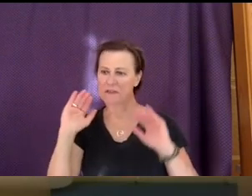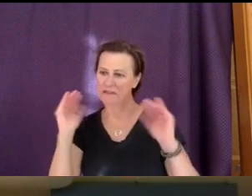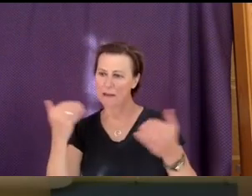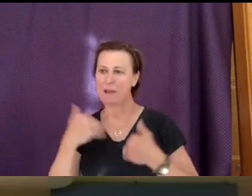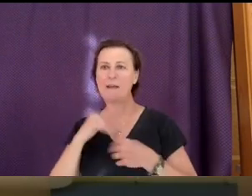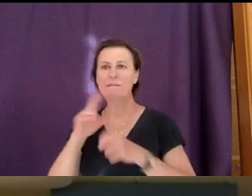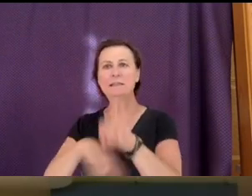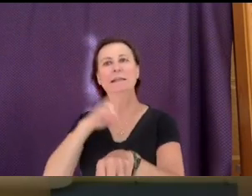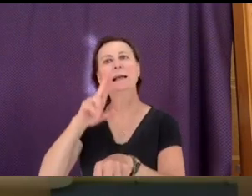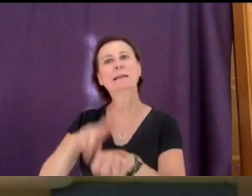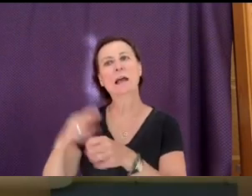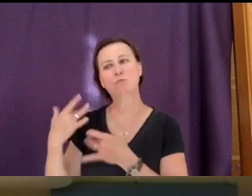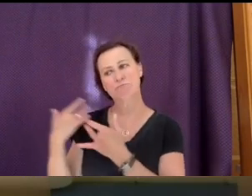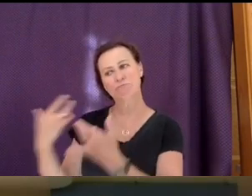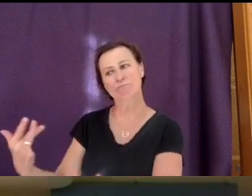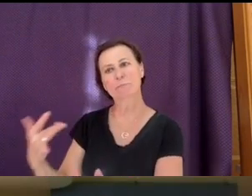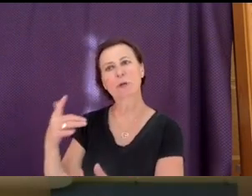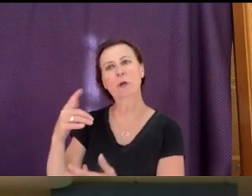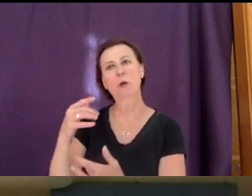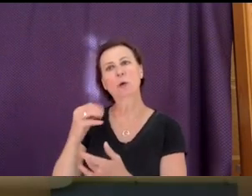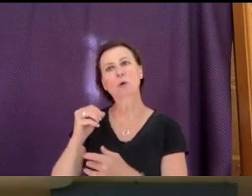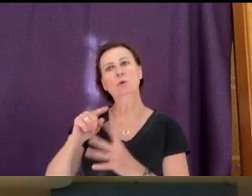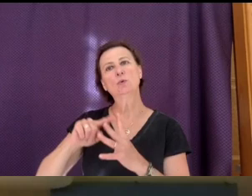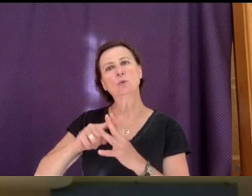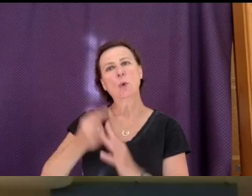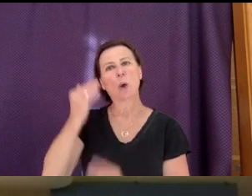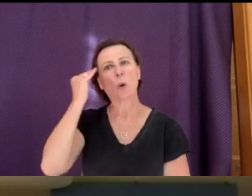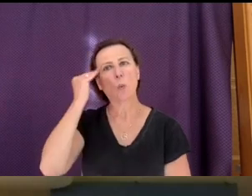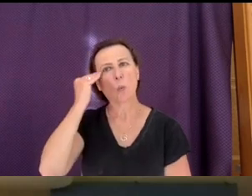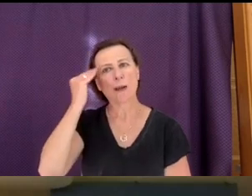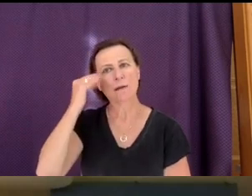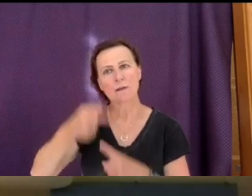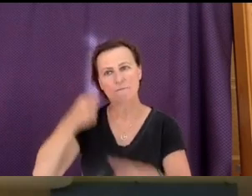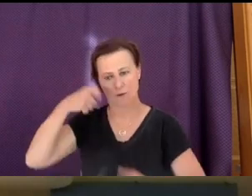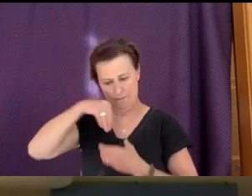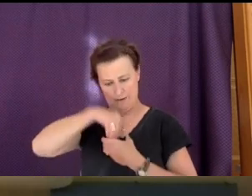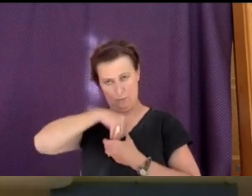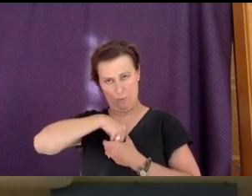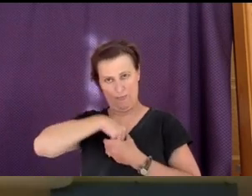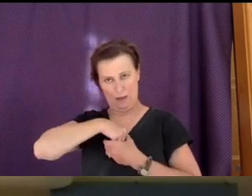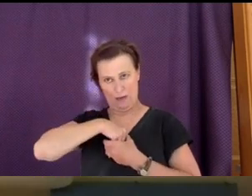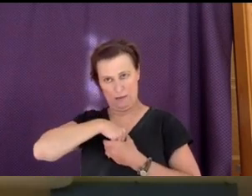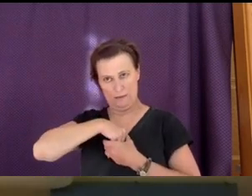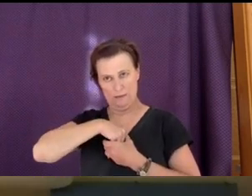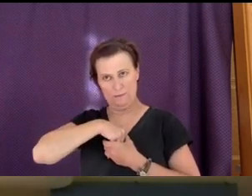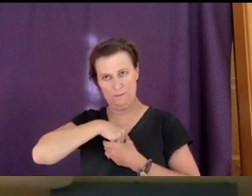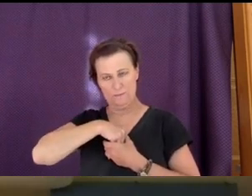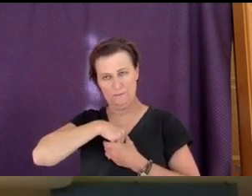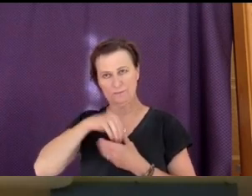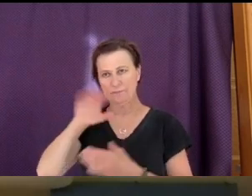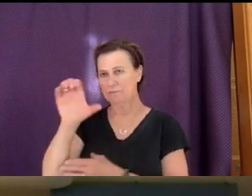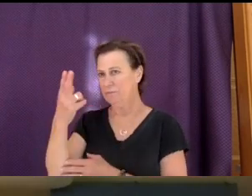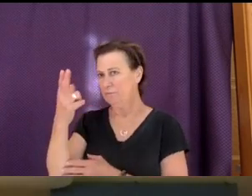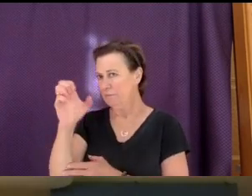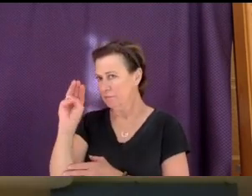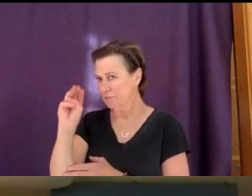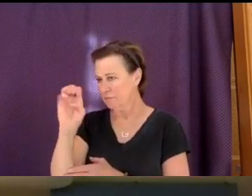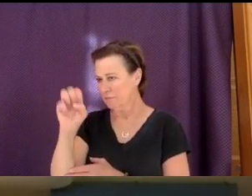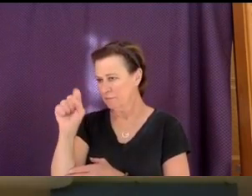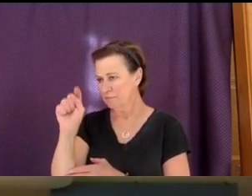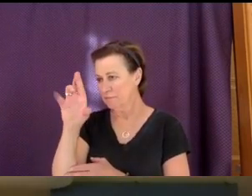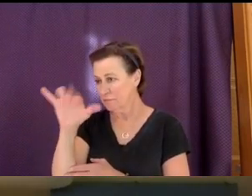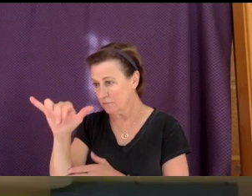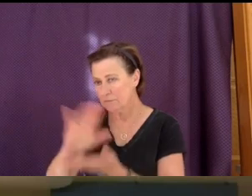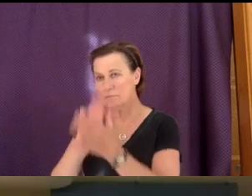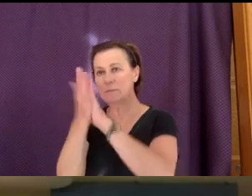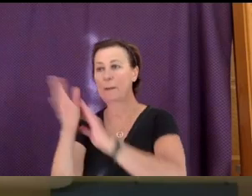tendency to generate awareness from within. chemistry became